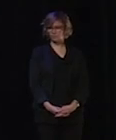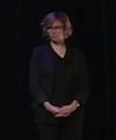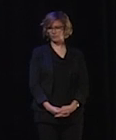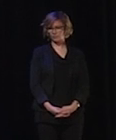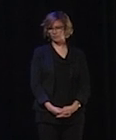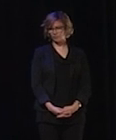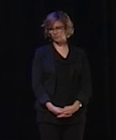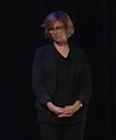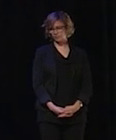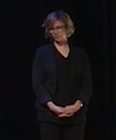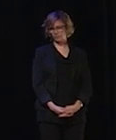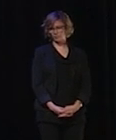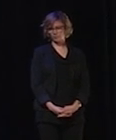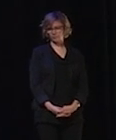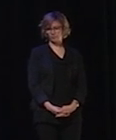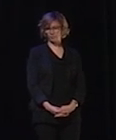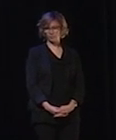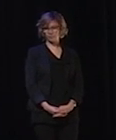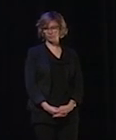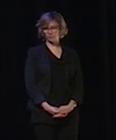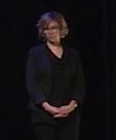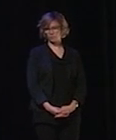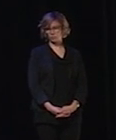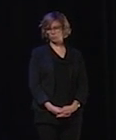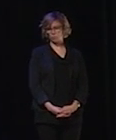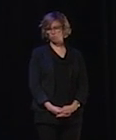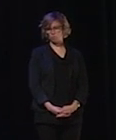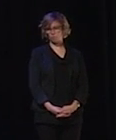Why is the earth moving round the sun?